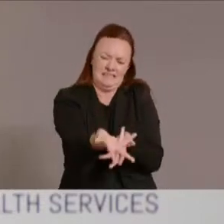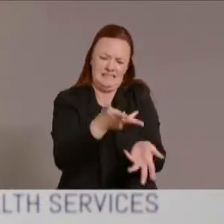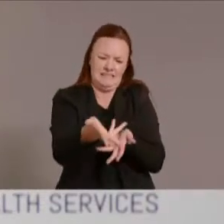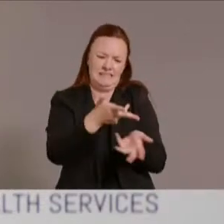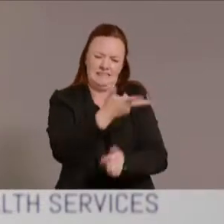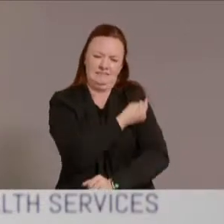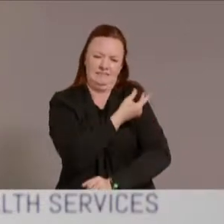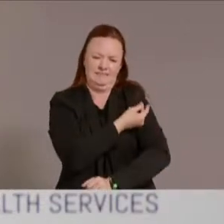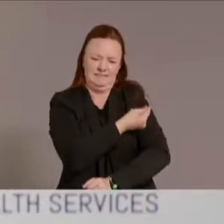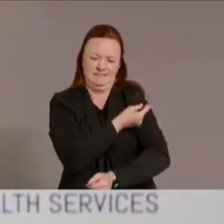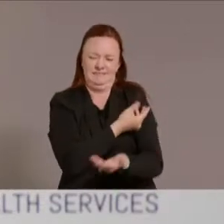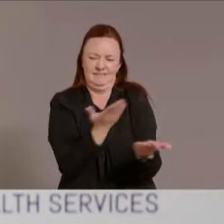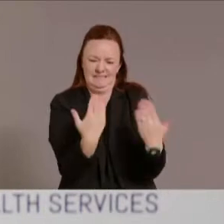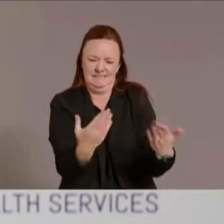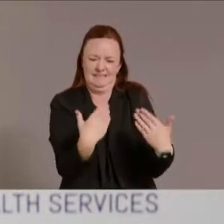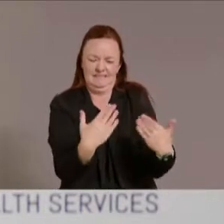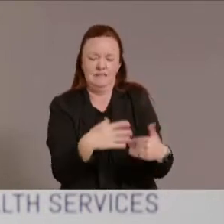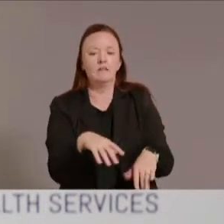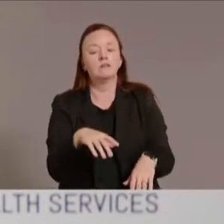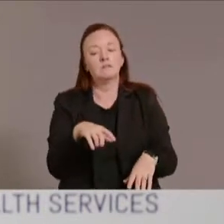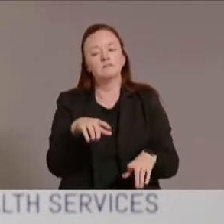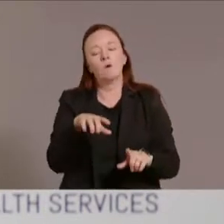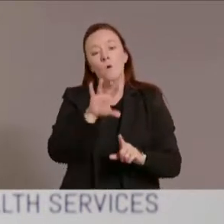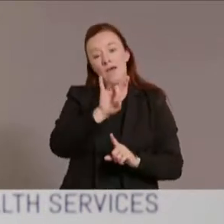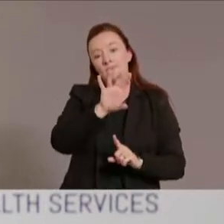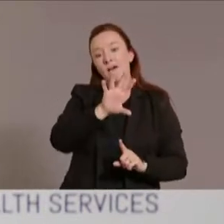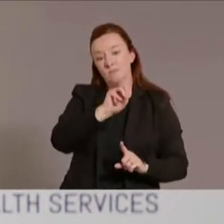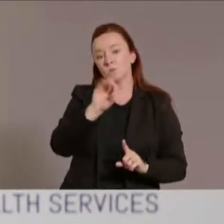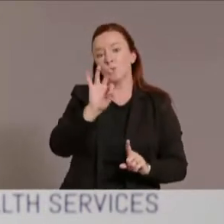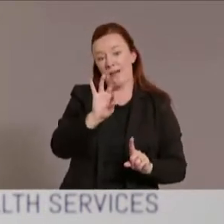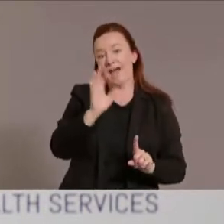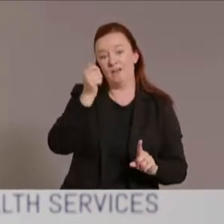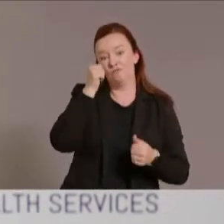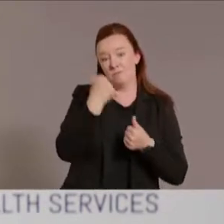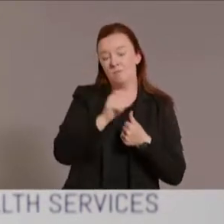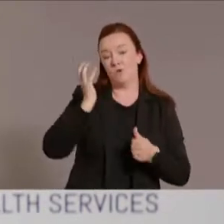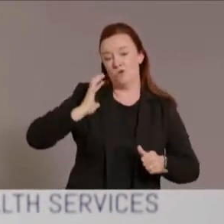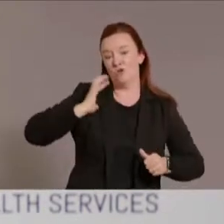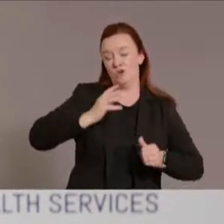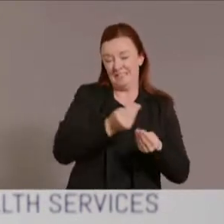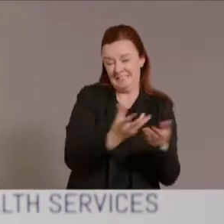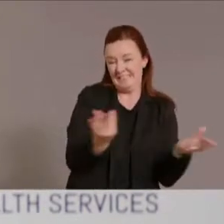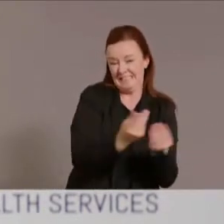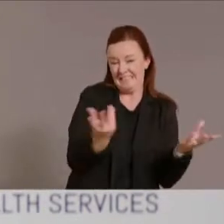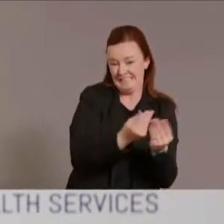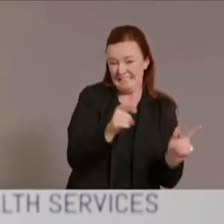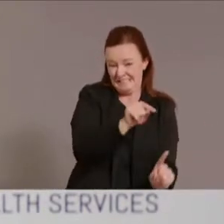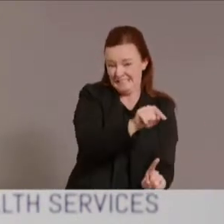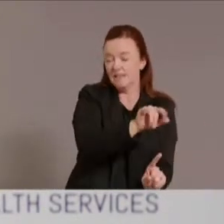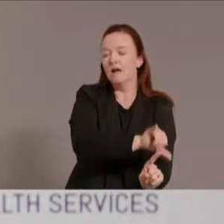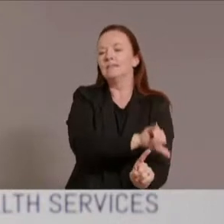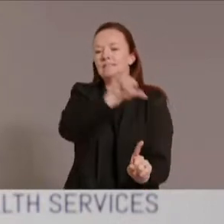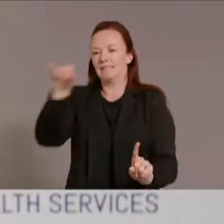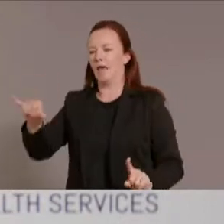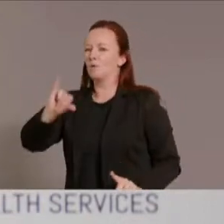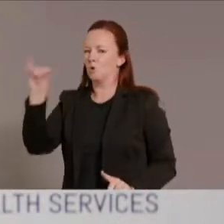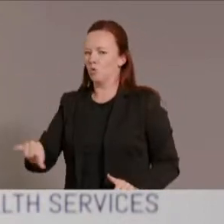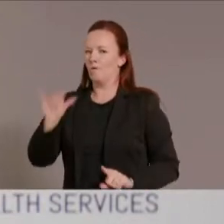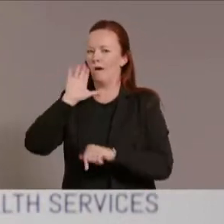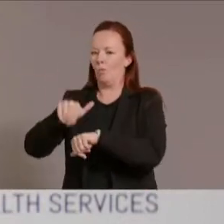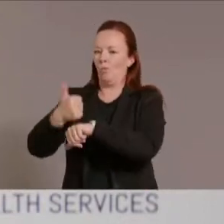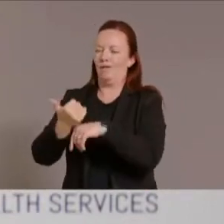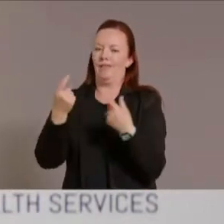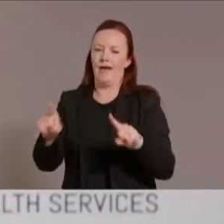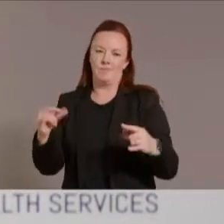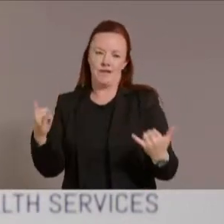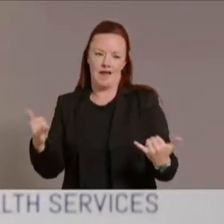be very similar to the 85009 zip code, where we are doing telephonic town halls in both English and Spanish.